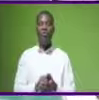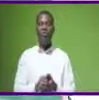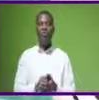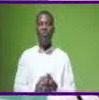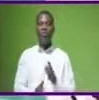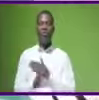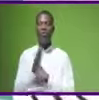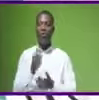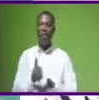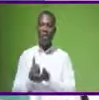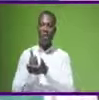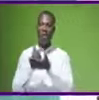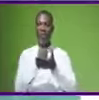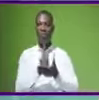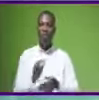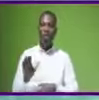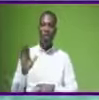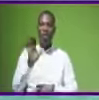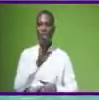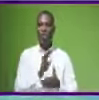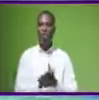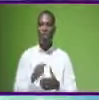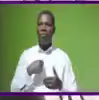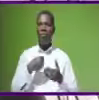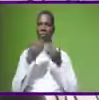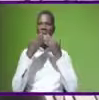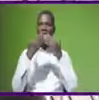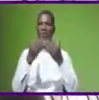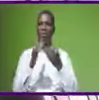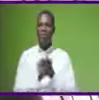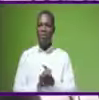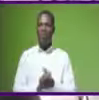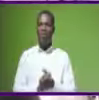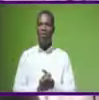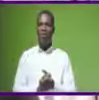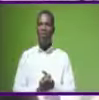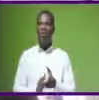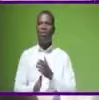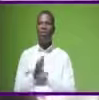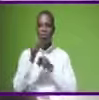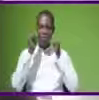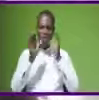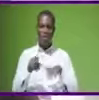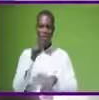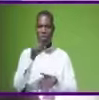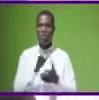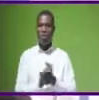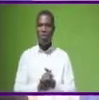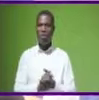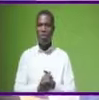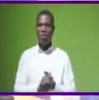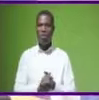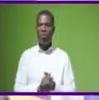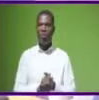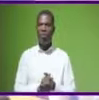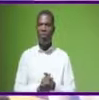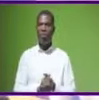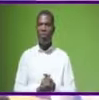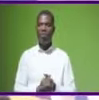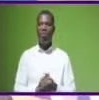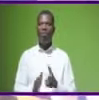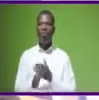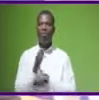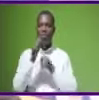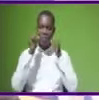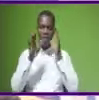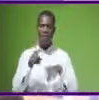ya men ka ye nyina ho amen medamo ase amen ya men shirama amen ya se mu bi eni wa the Lord bless